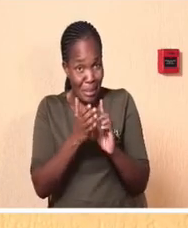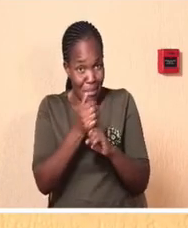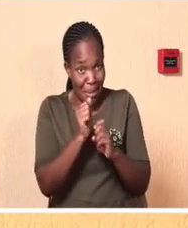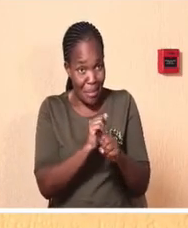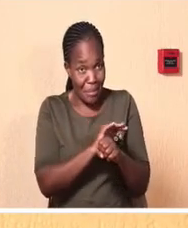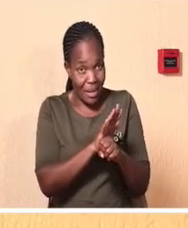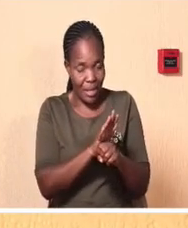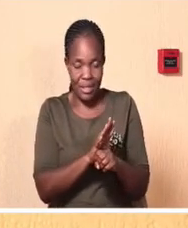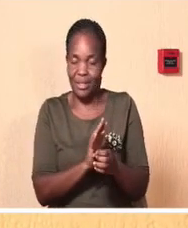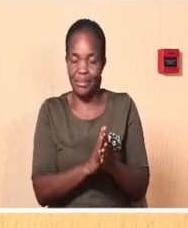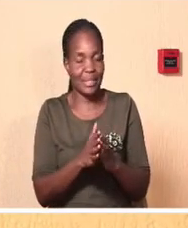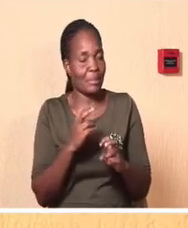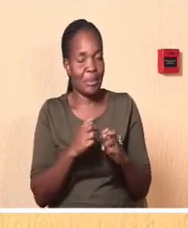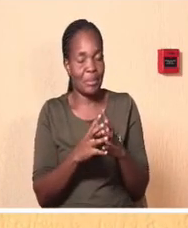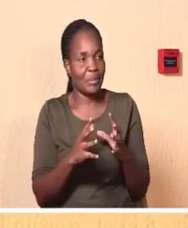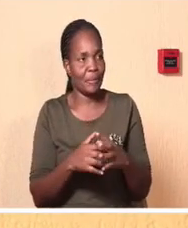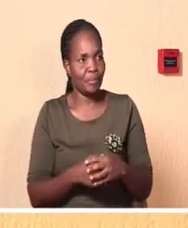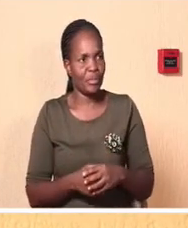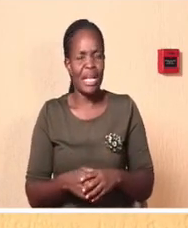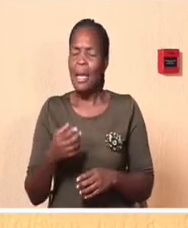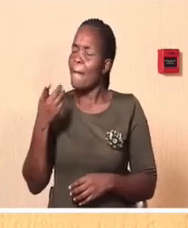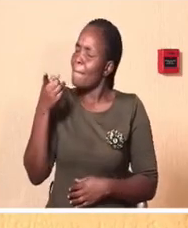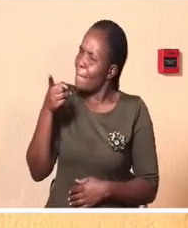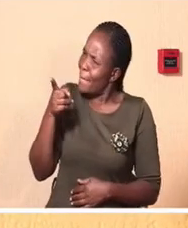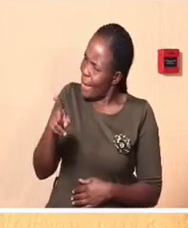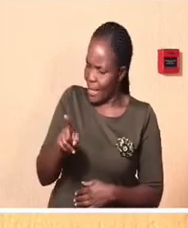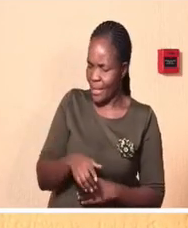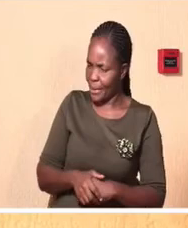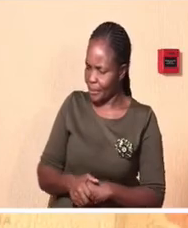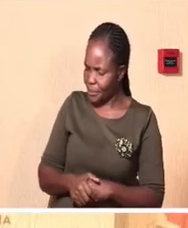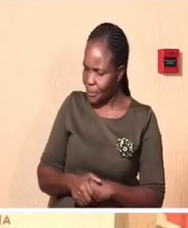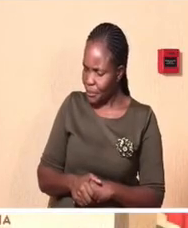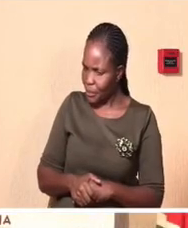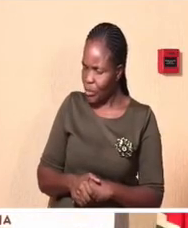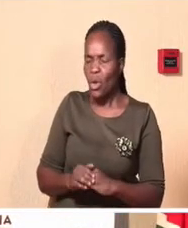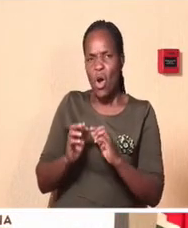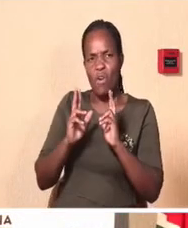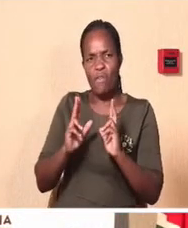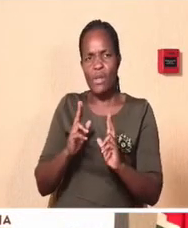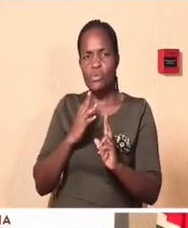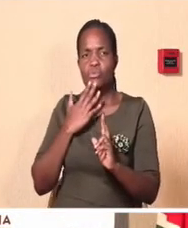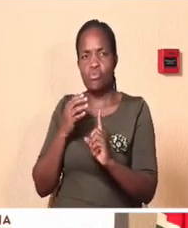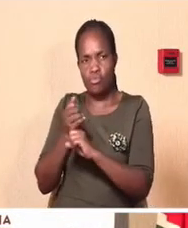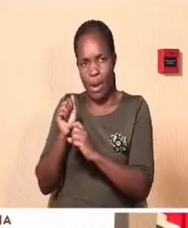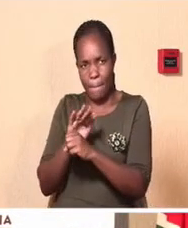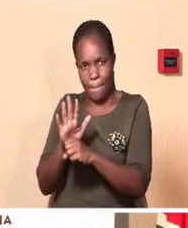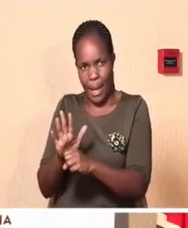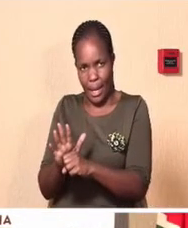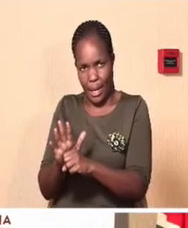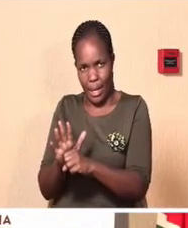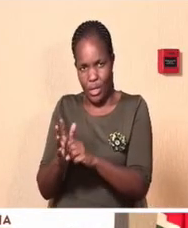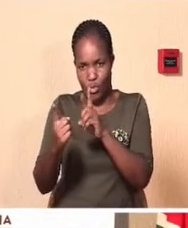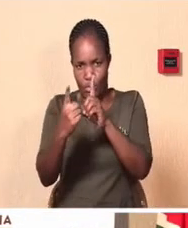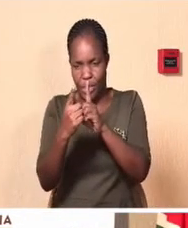out of hand. But how is the contact tracing going in determining those, either those that got